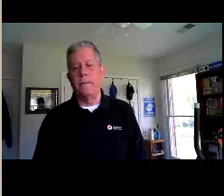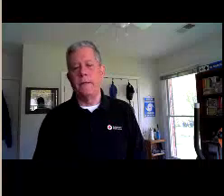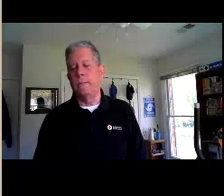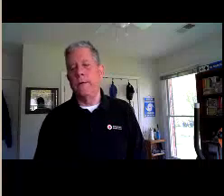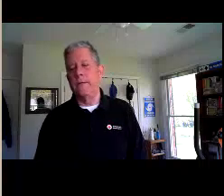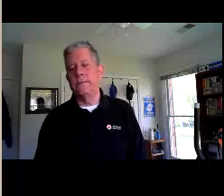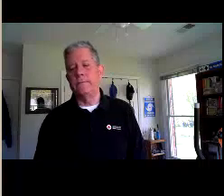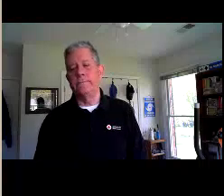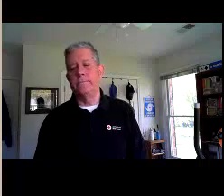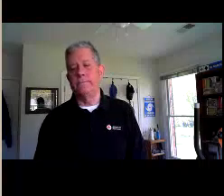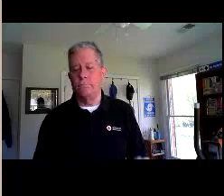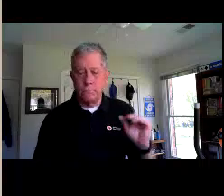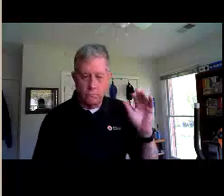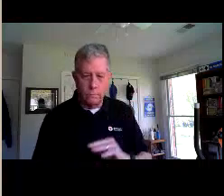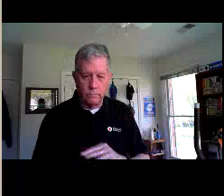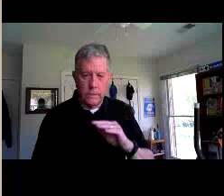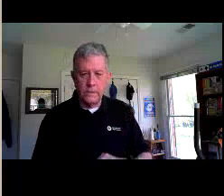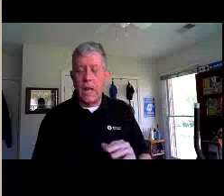That's been the experience.